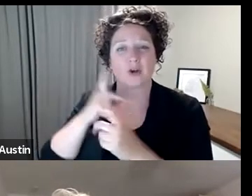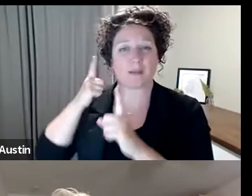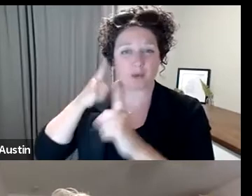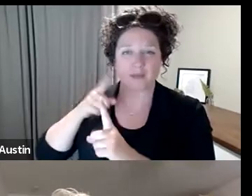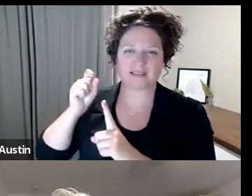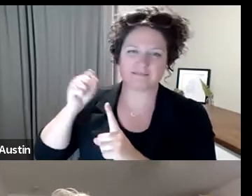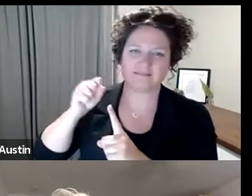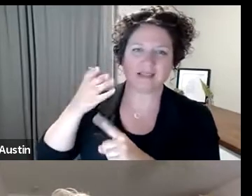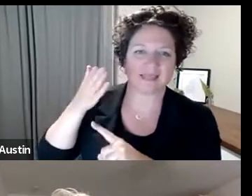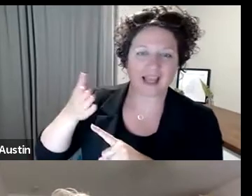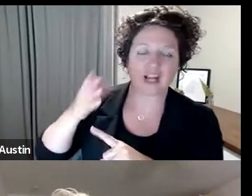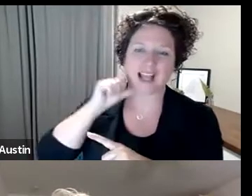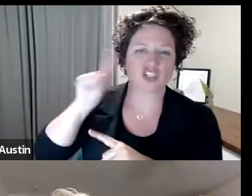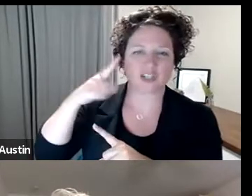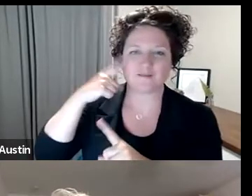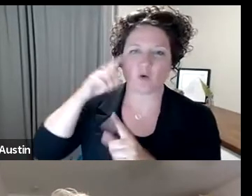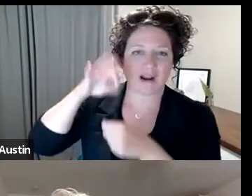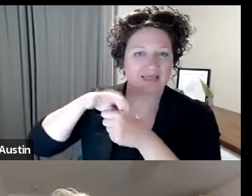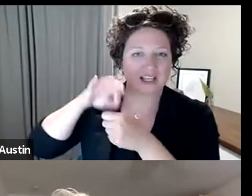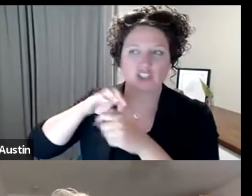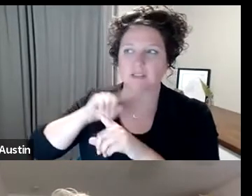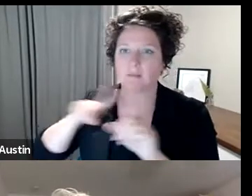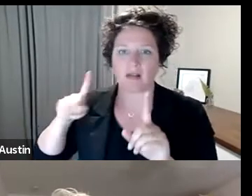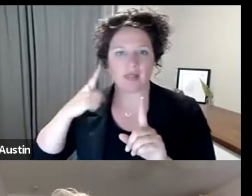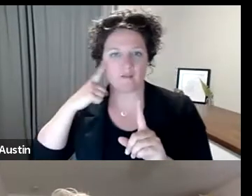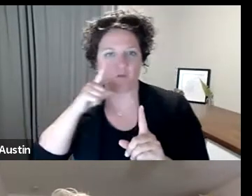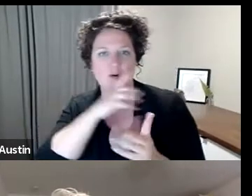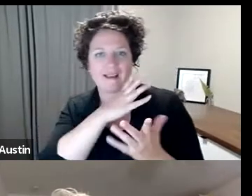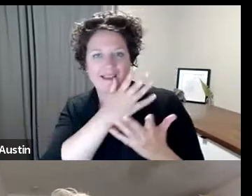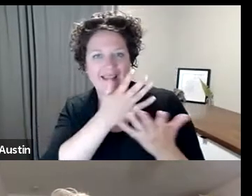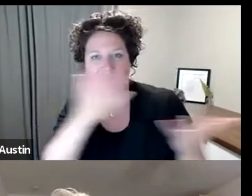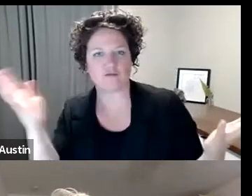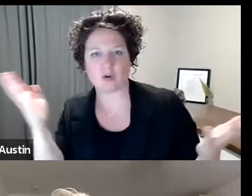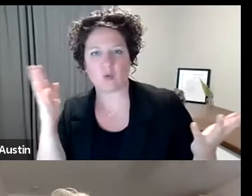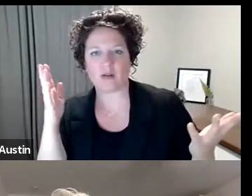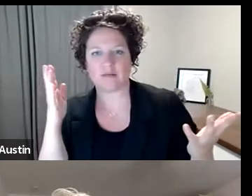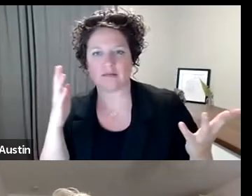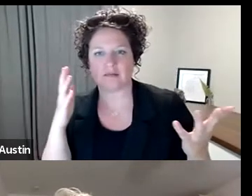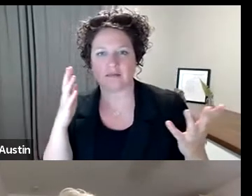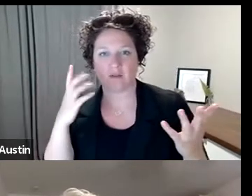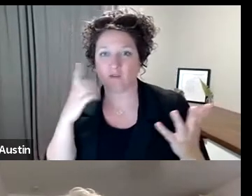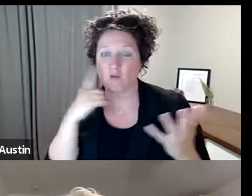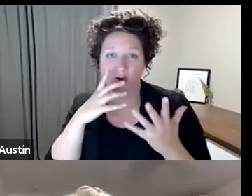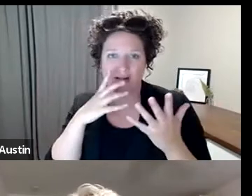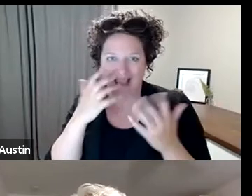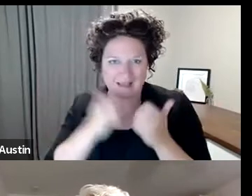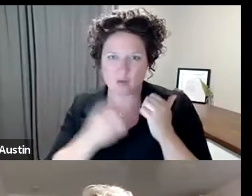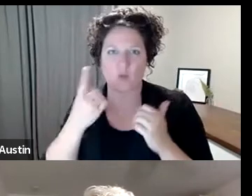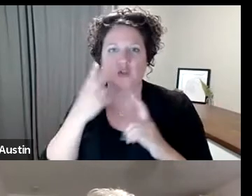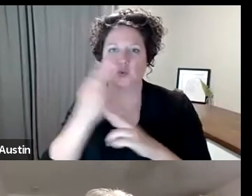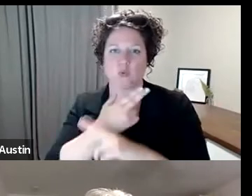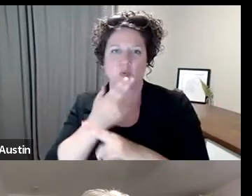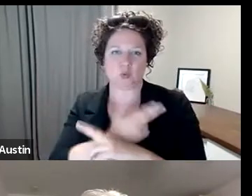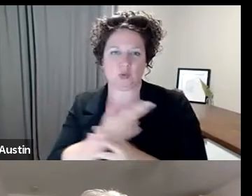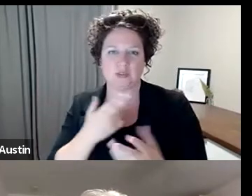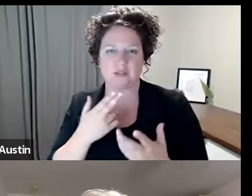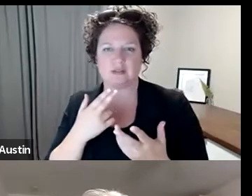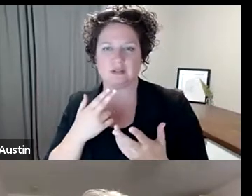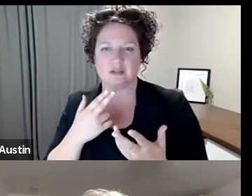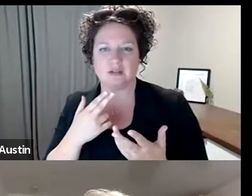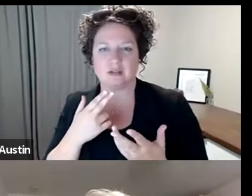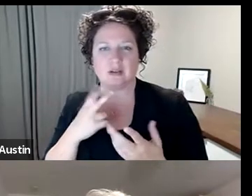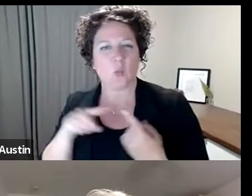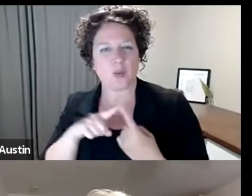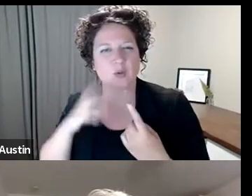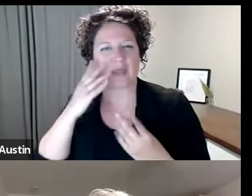not just for elections, they are for everyone, for massive amounts of utility. And especially when we think about, you know, the settler